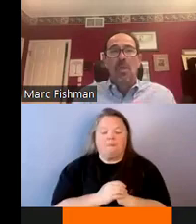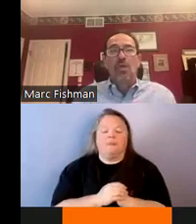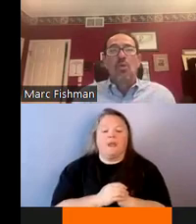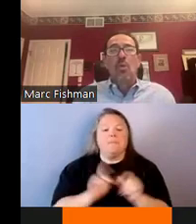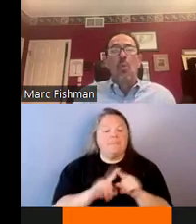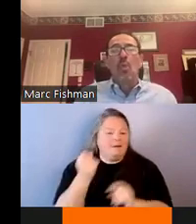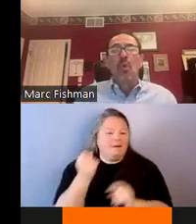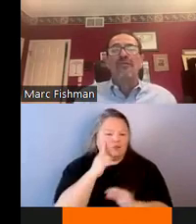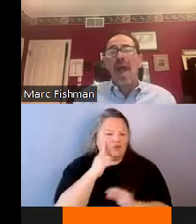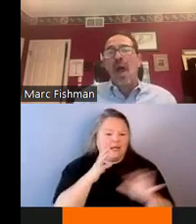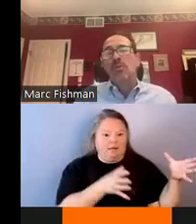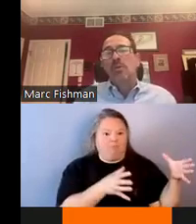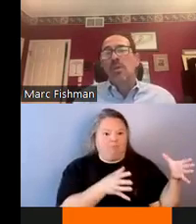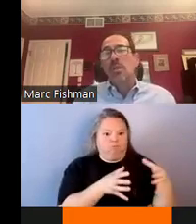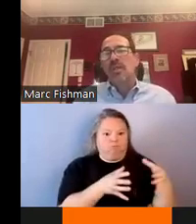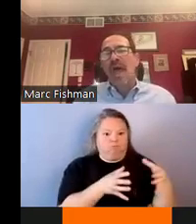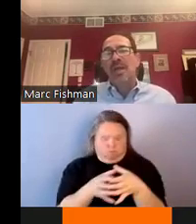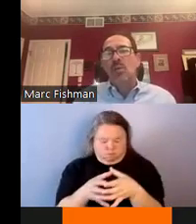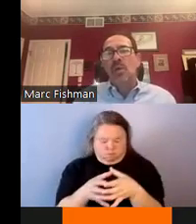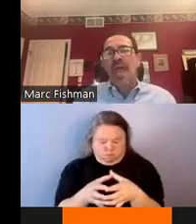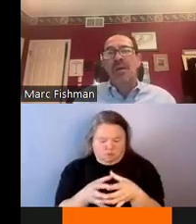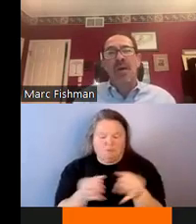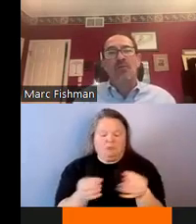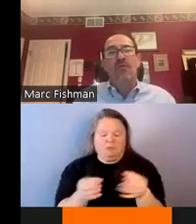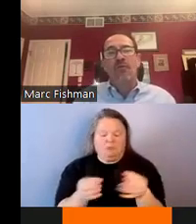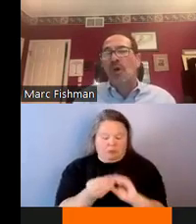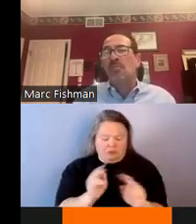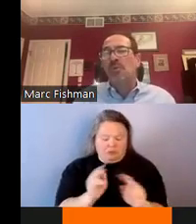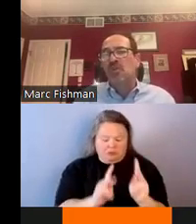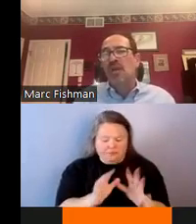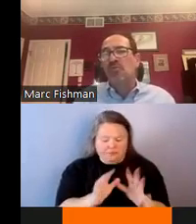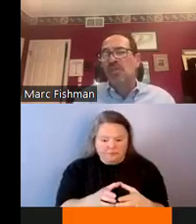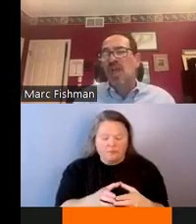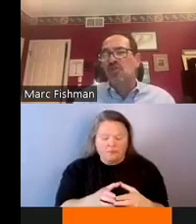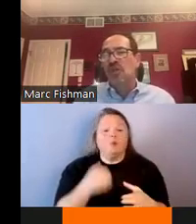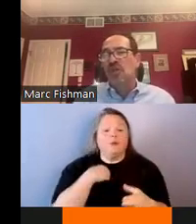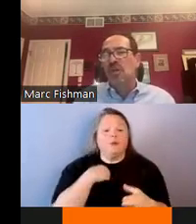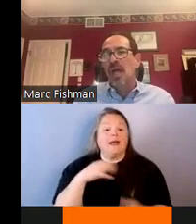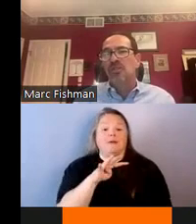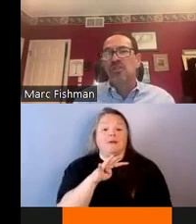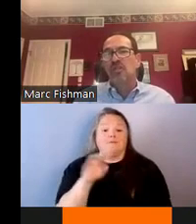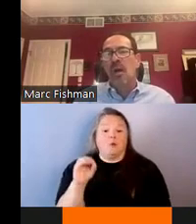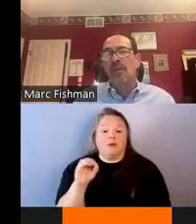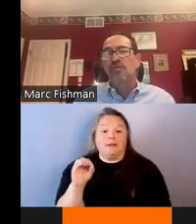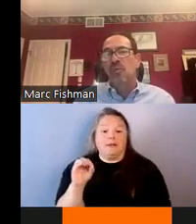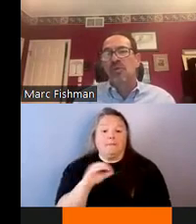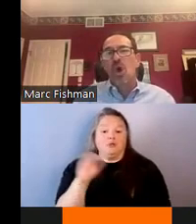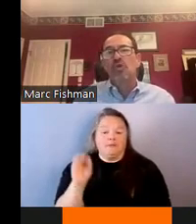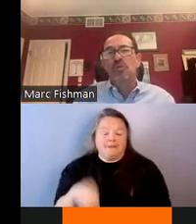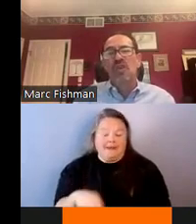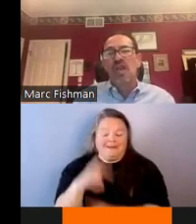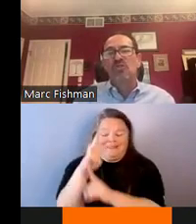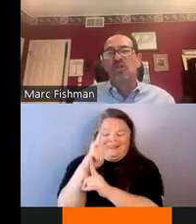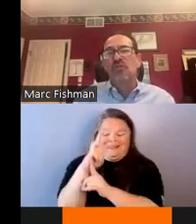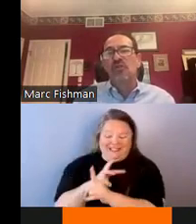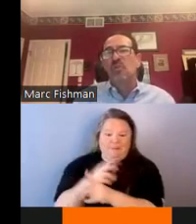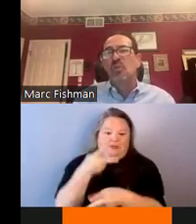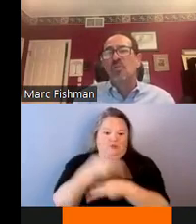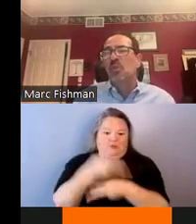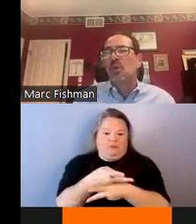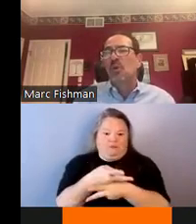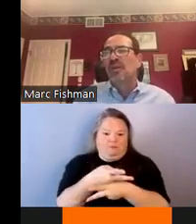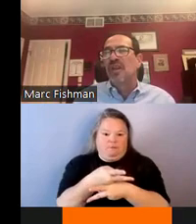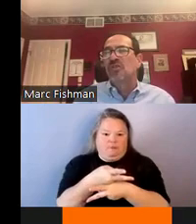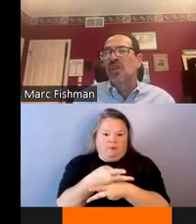that, we found that we had about 40% retention at 6 months with no substantial